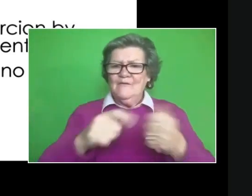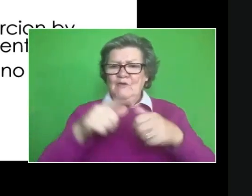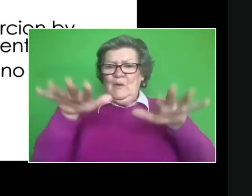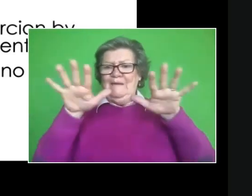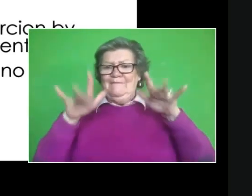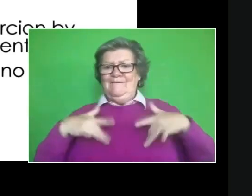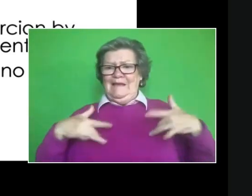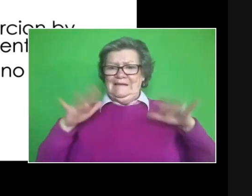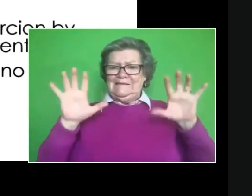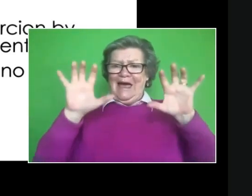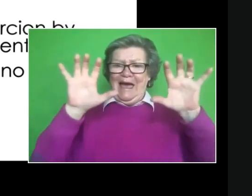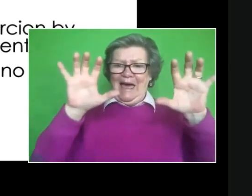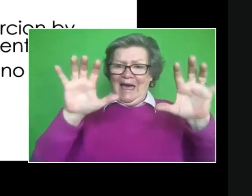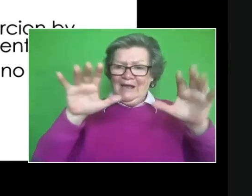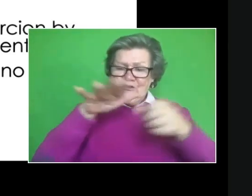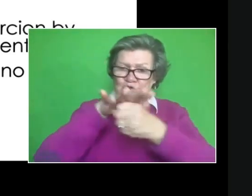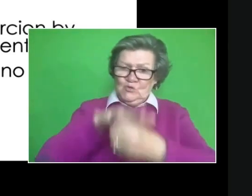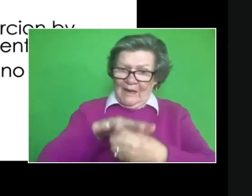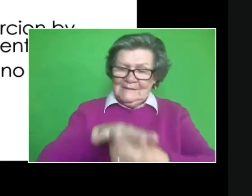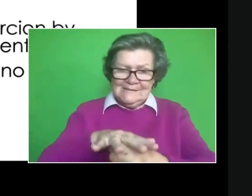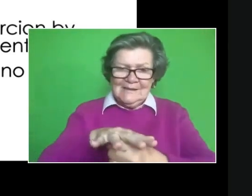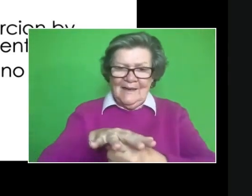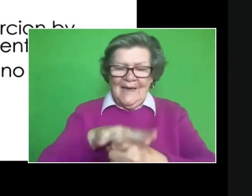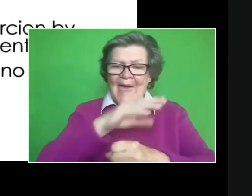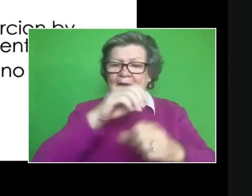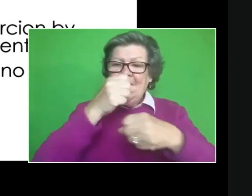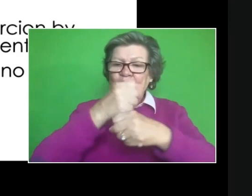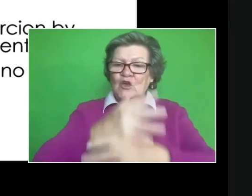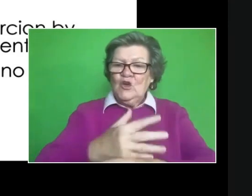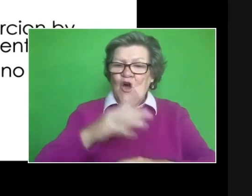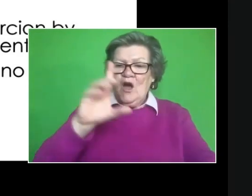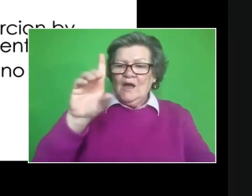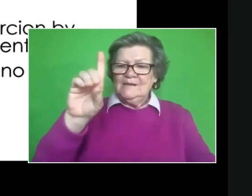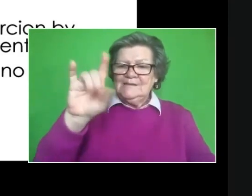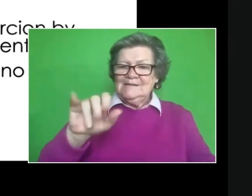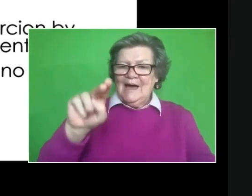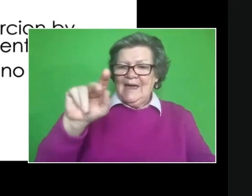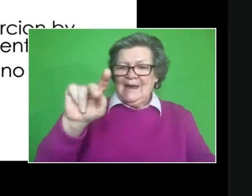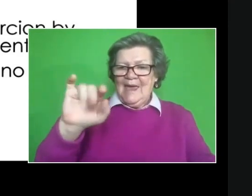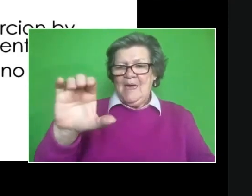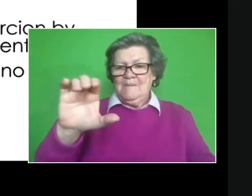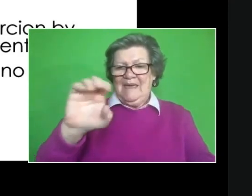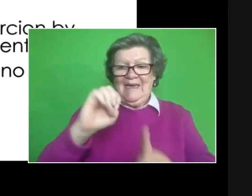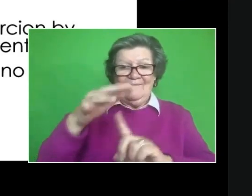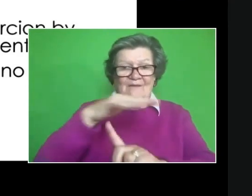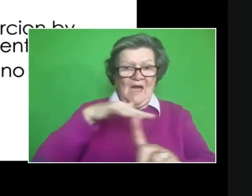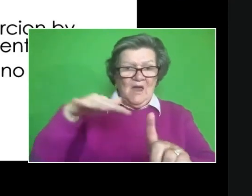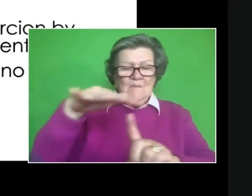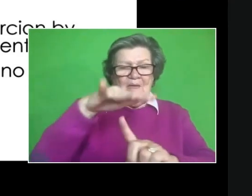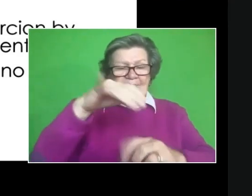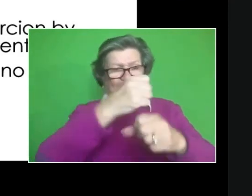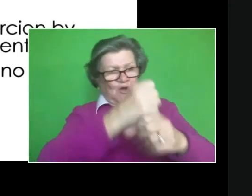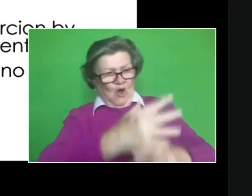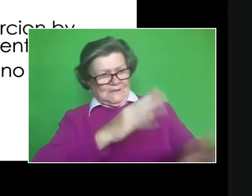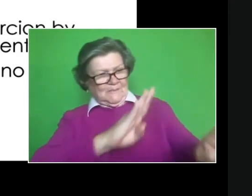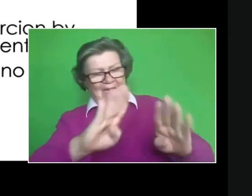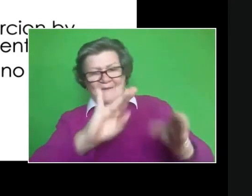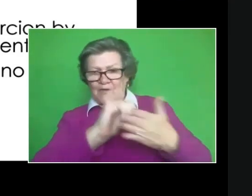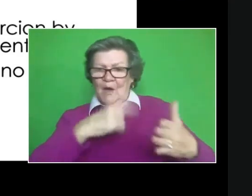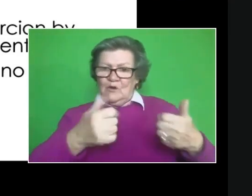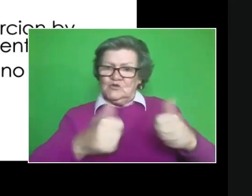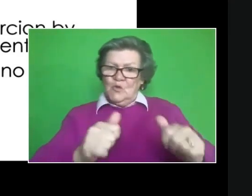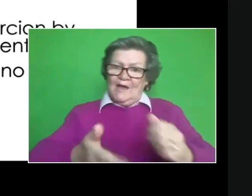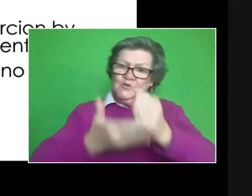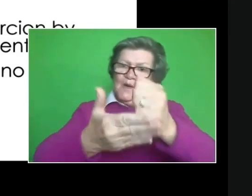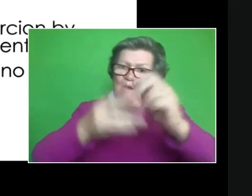can also cause a dynamic or an environment which causes the very behavior we're trying to help them avoid